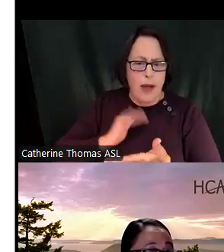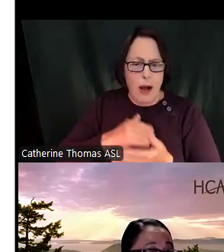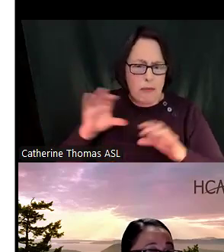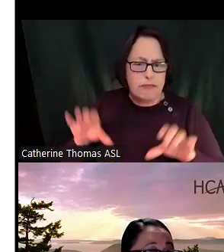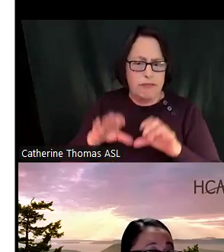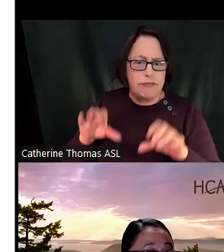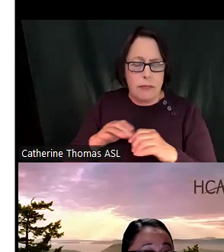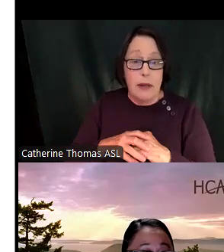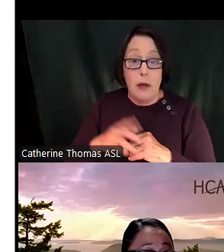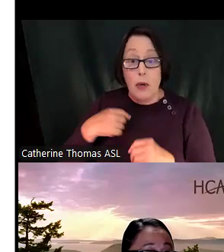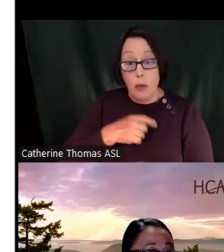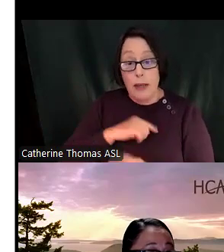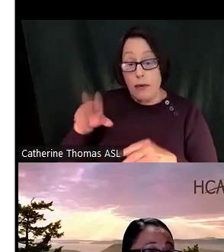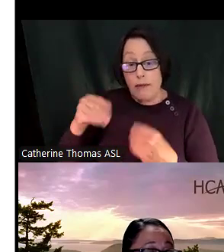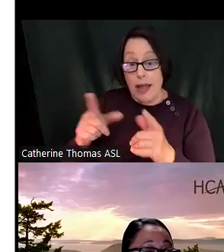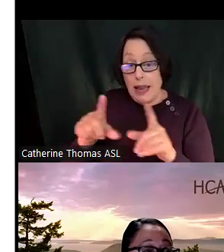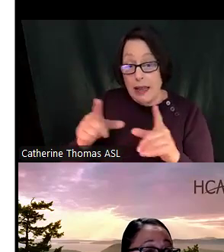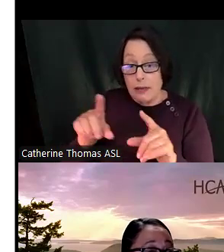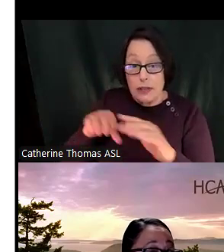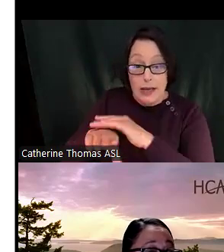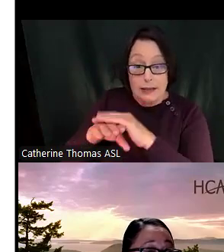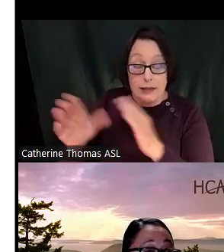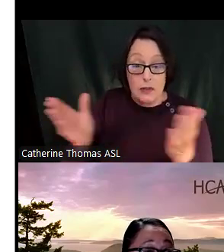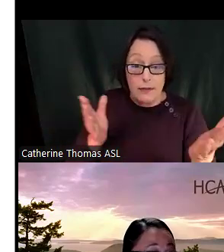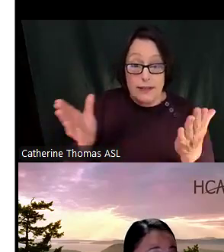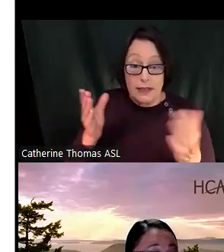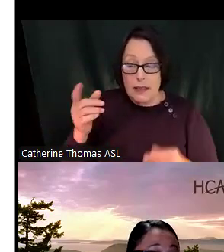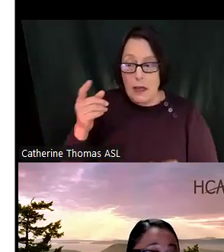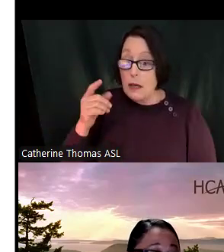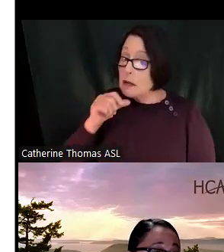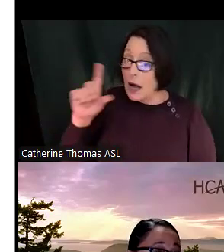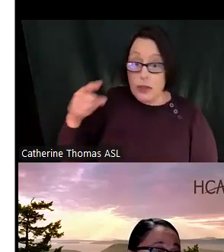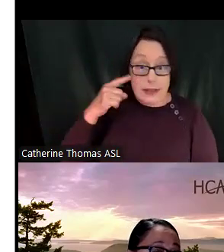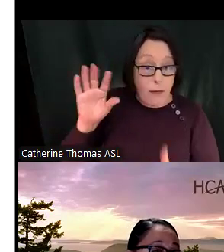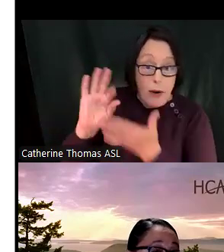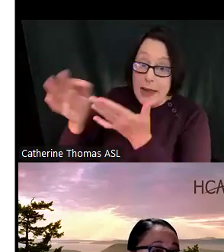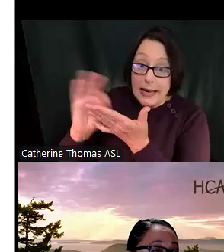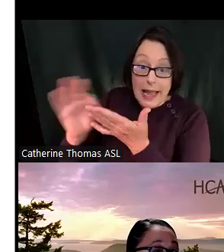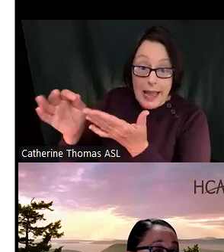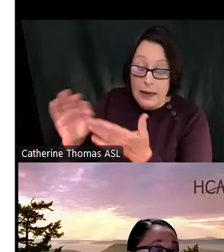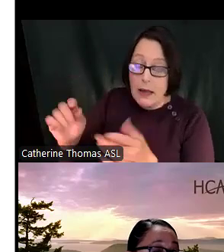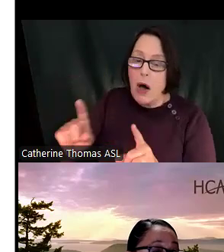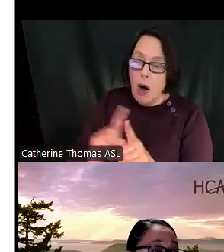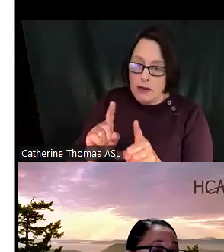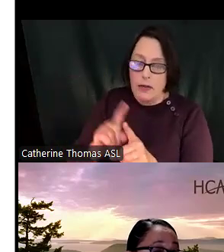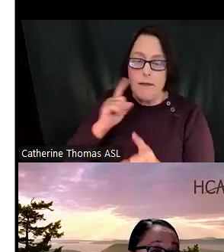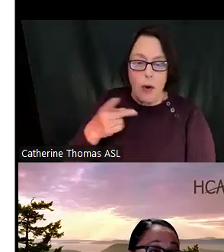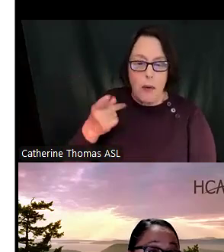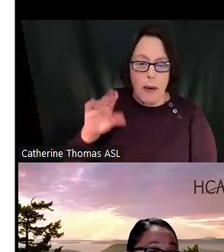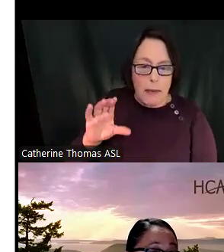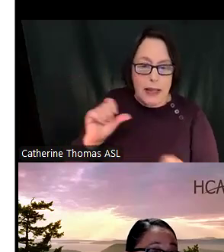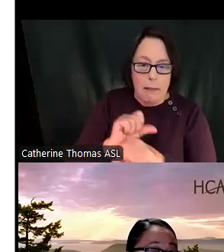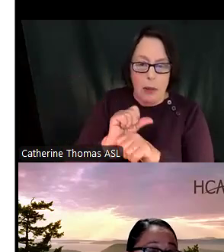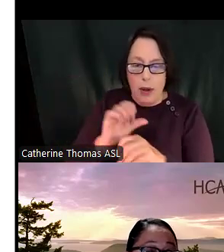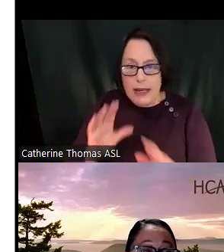provide language access services for not just the Medicaid program, but for our public employee and school